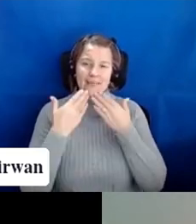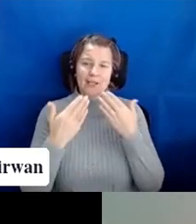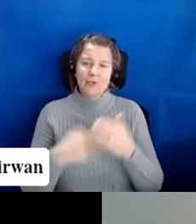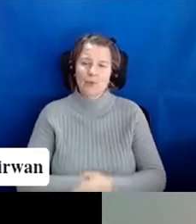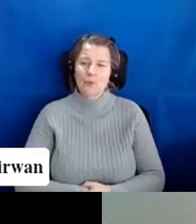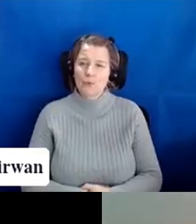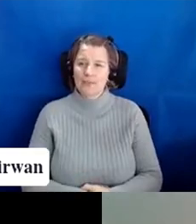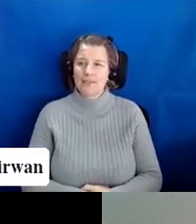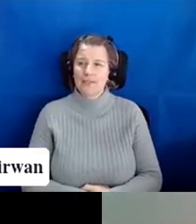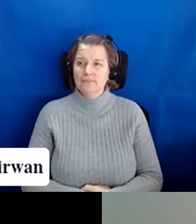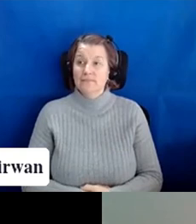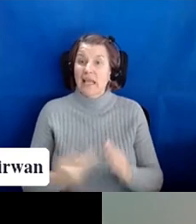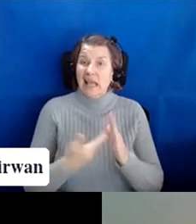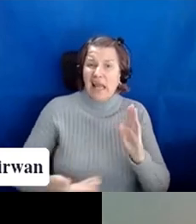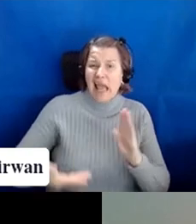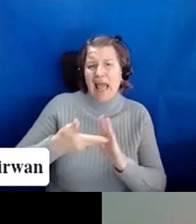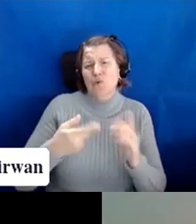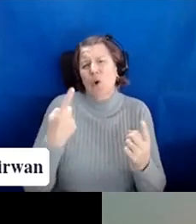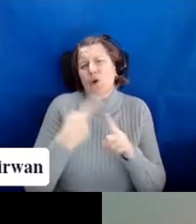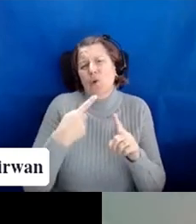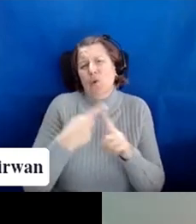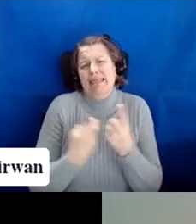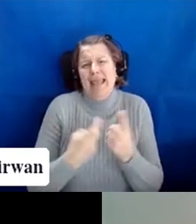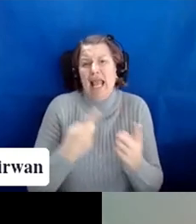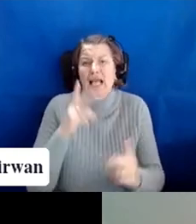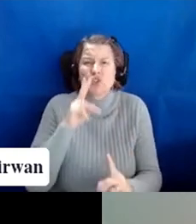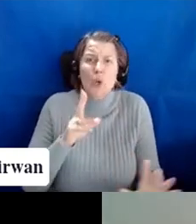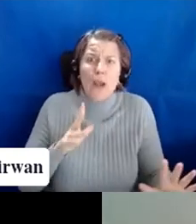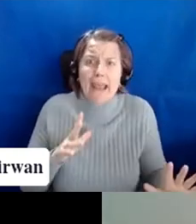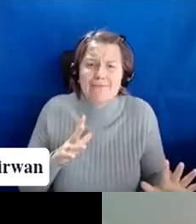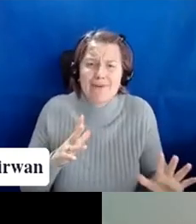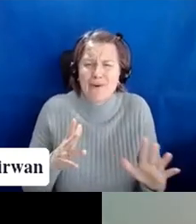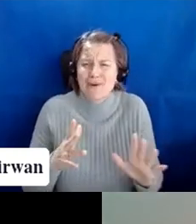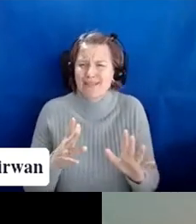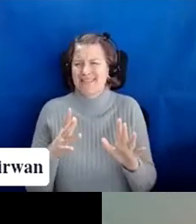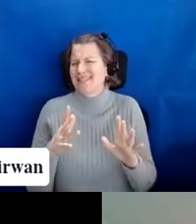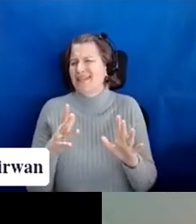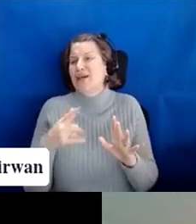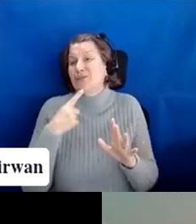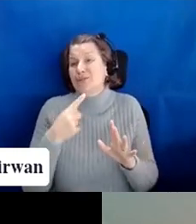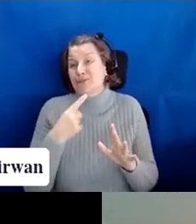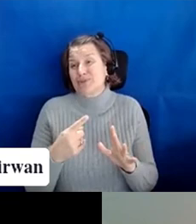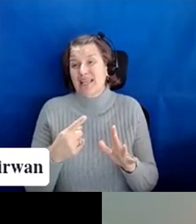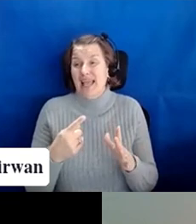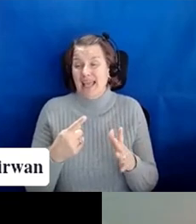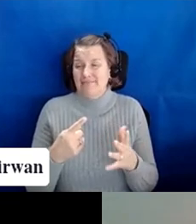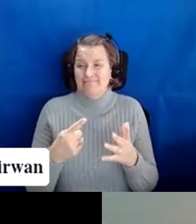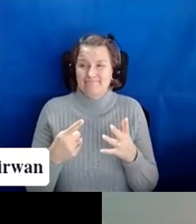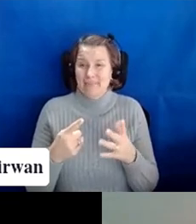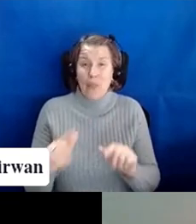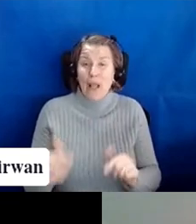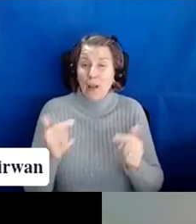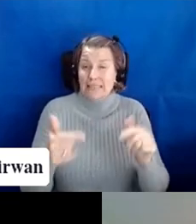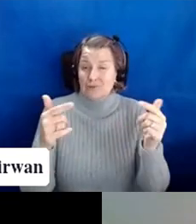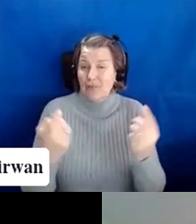much. Can I add one quick thing? Yes, so you're leaning forward. Sorry, just to Marcus's point on the kind of competition